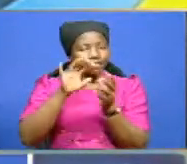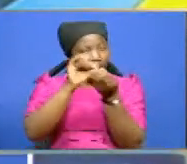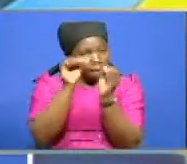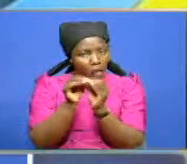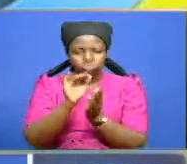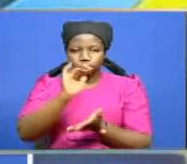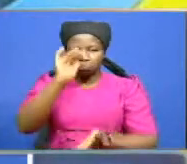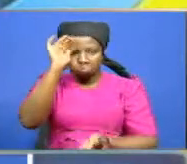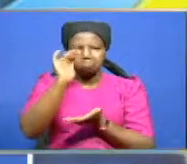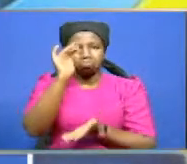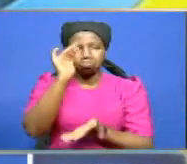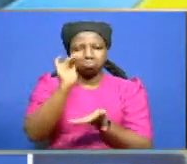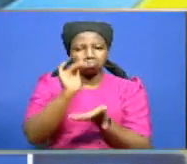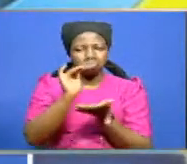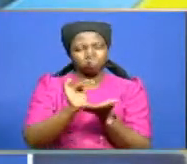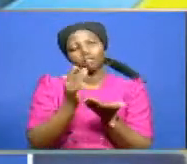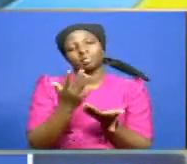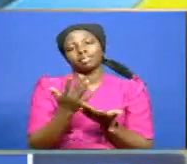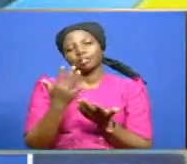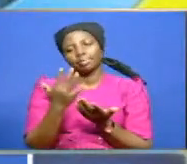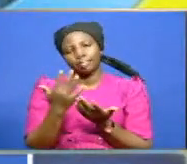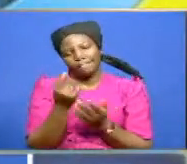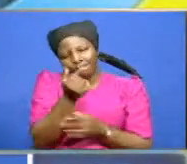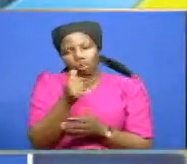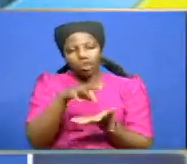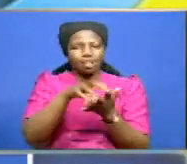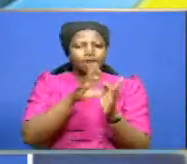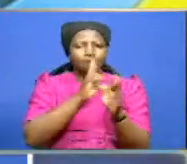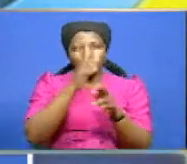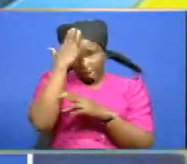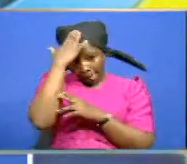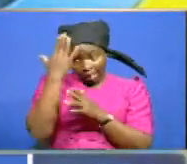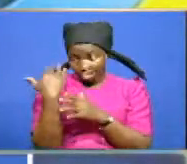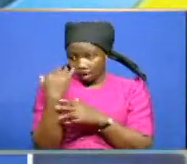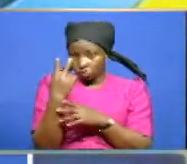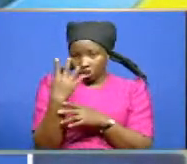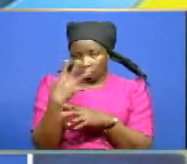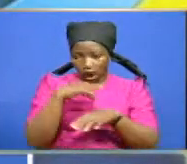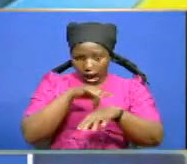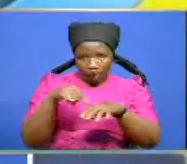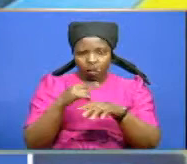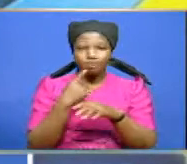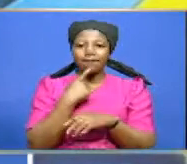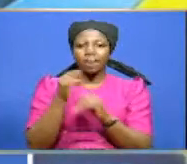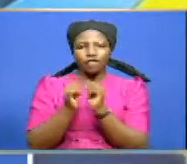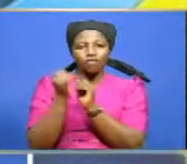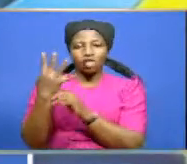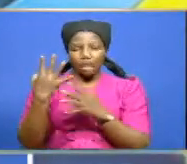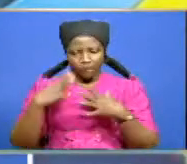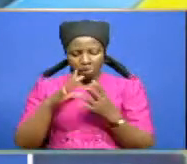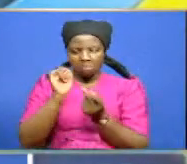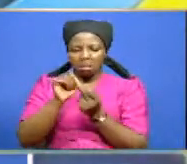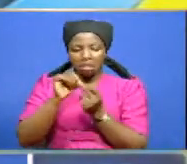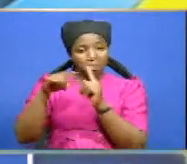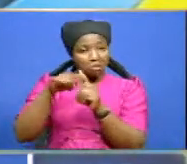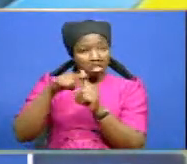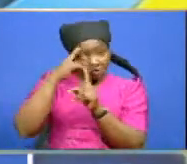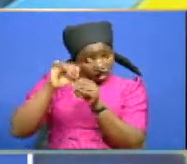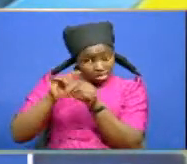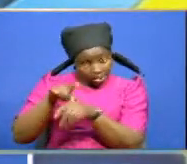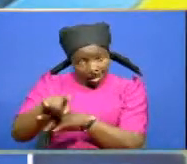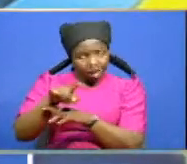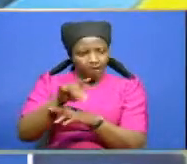fewer positive cases reported on Monday. In the last 24 hours, 114 people tested positive for the virus from